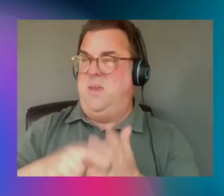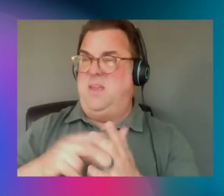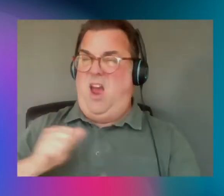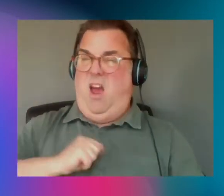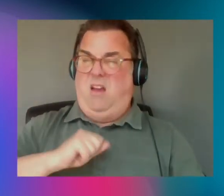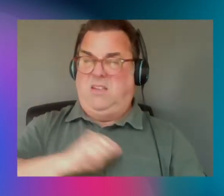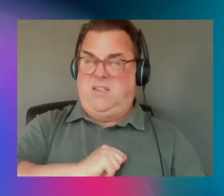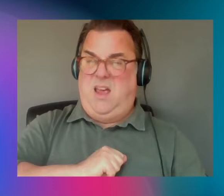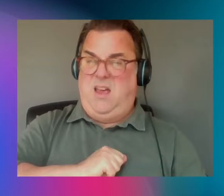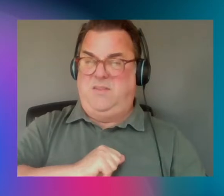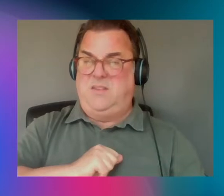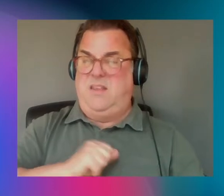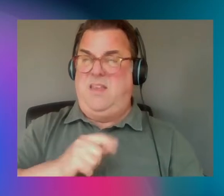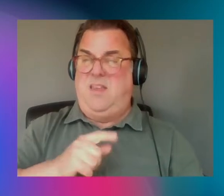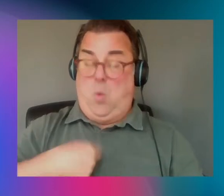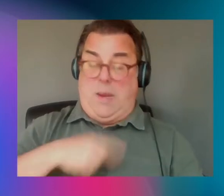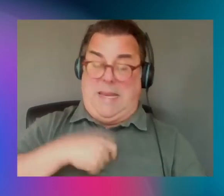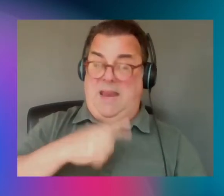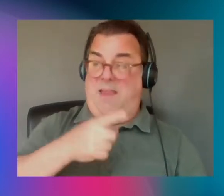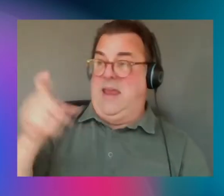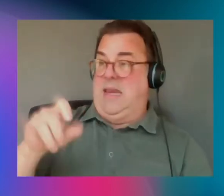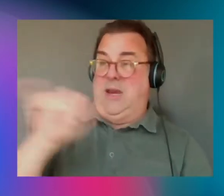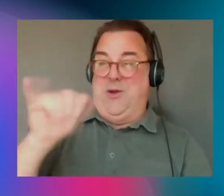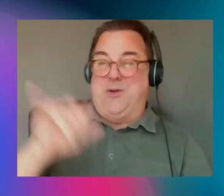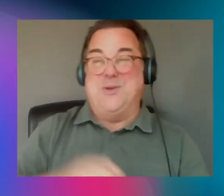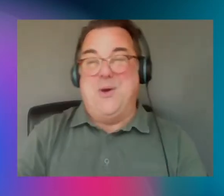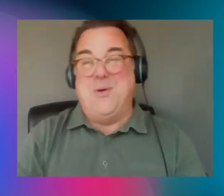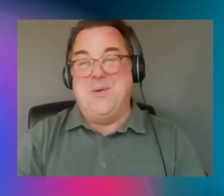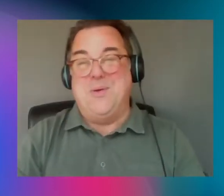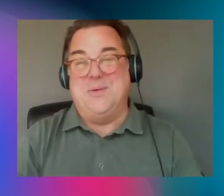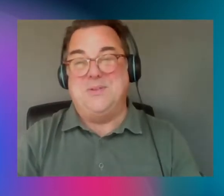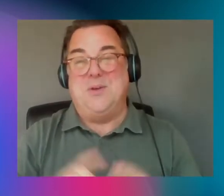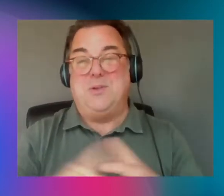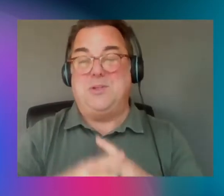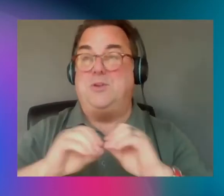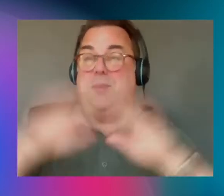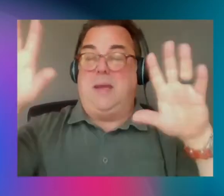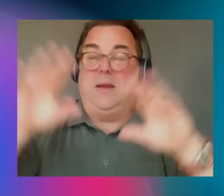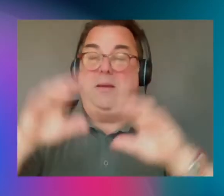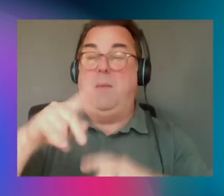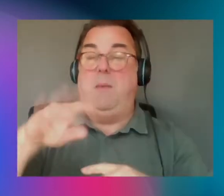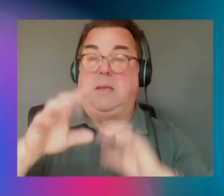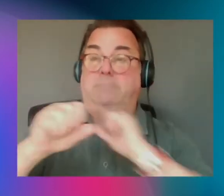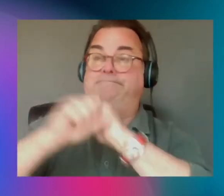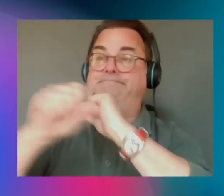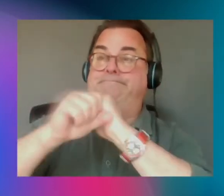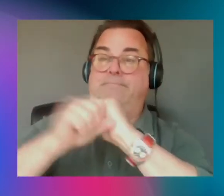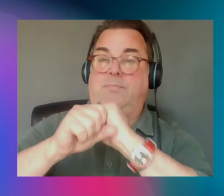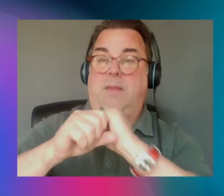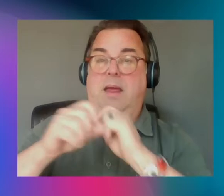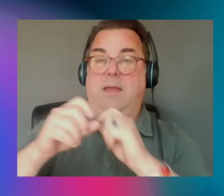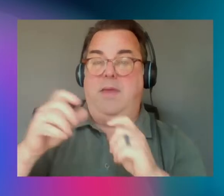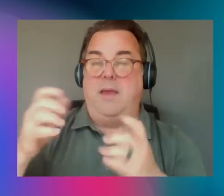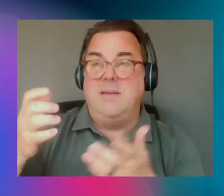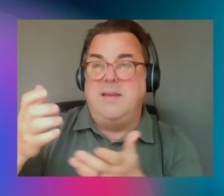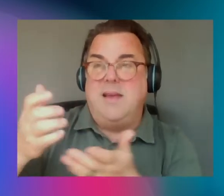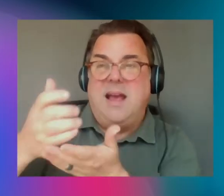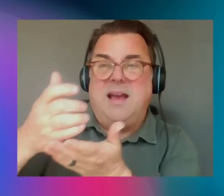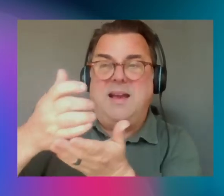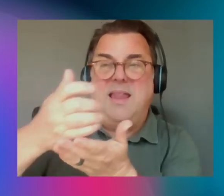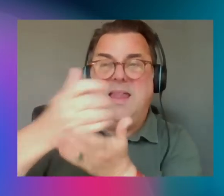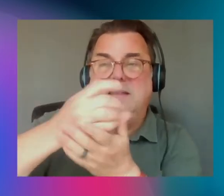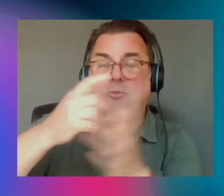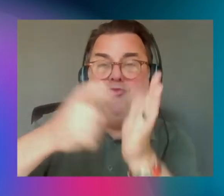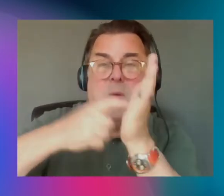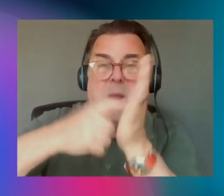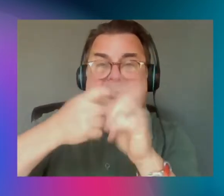world will need them as well, right? So let's start putting it out there and then start collecting requirements from other customers. And